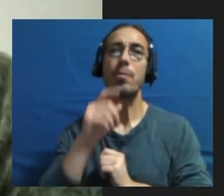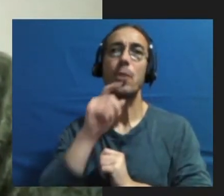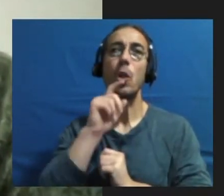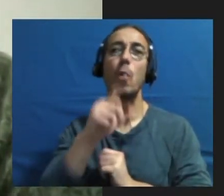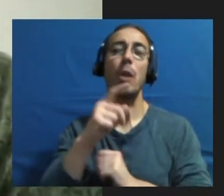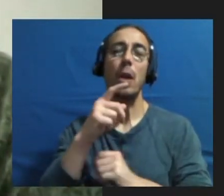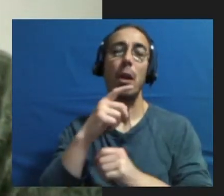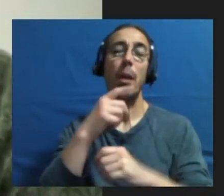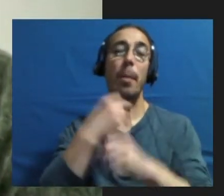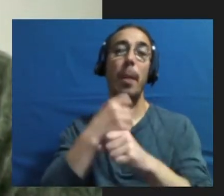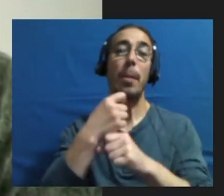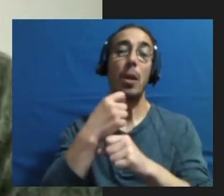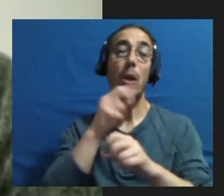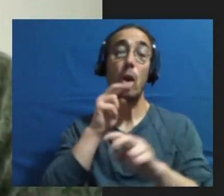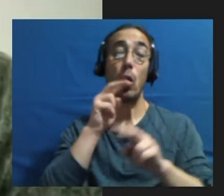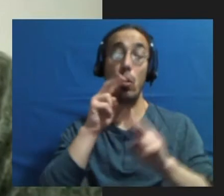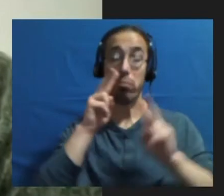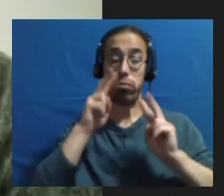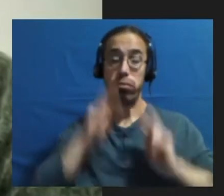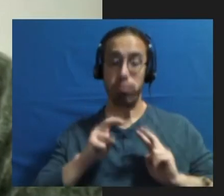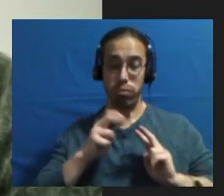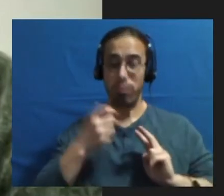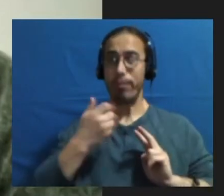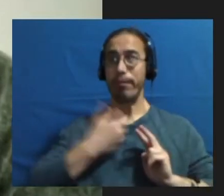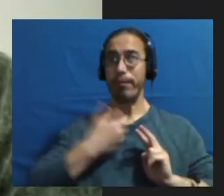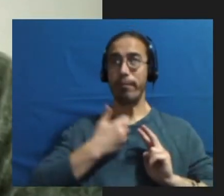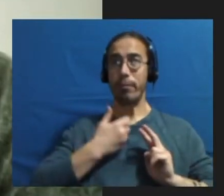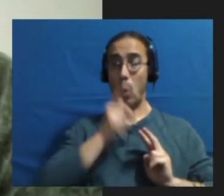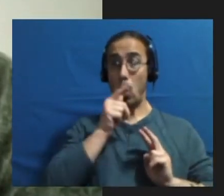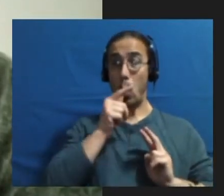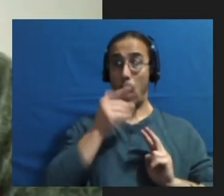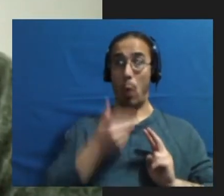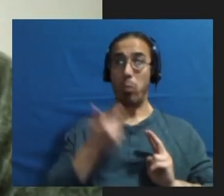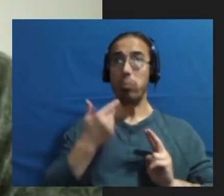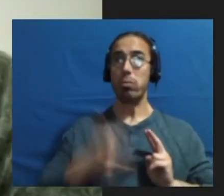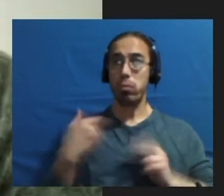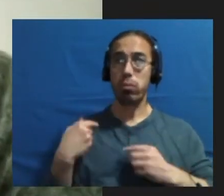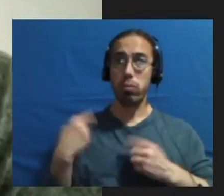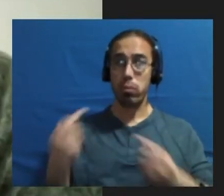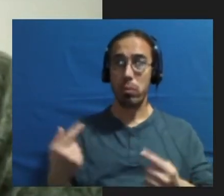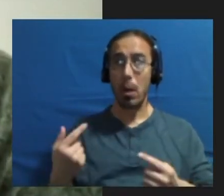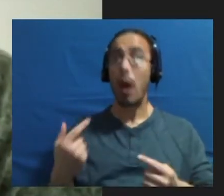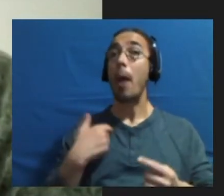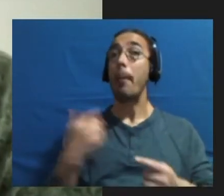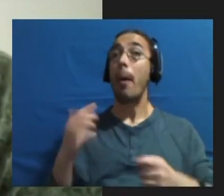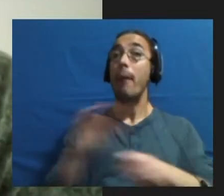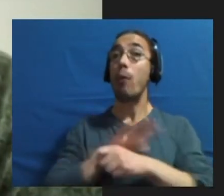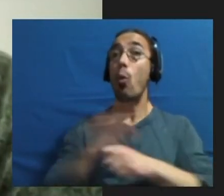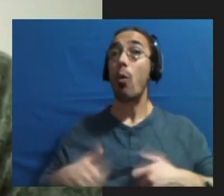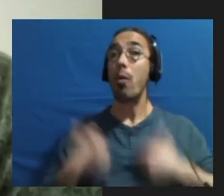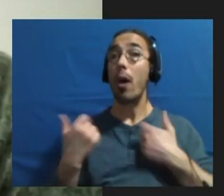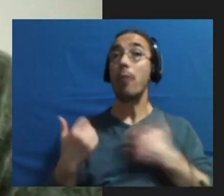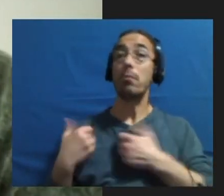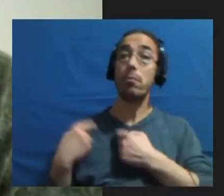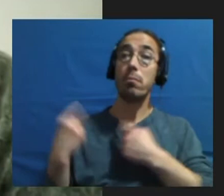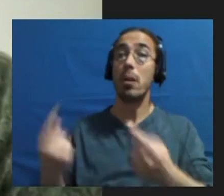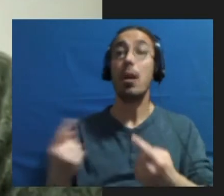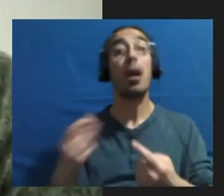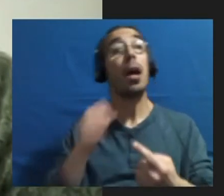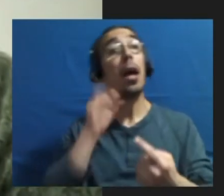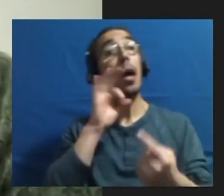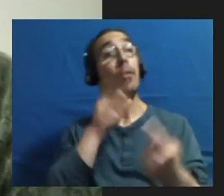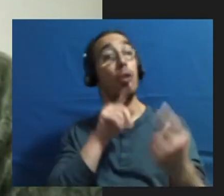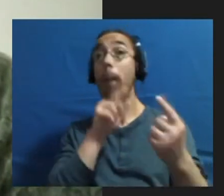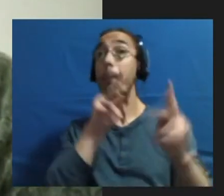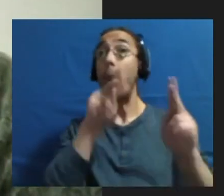was as a person, because my entire life I thought that if you went up and talked to somebody, eventually you